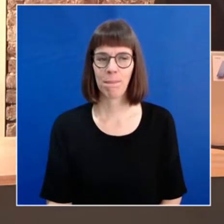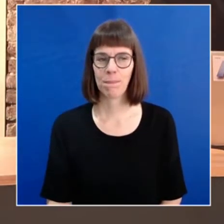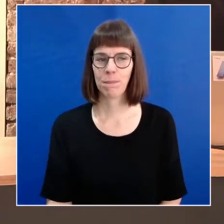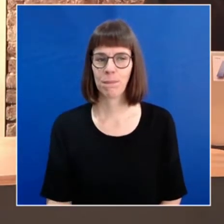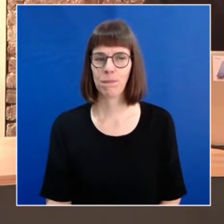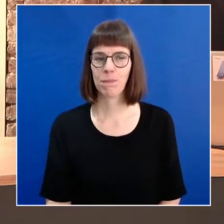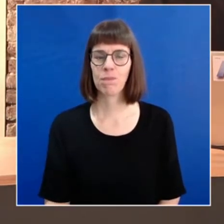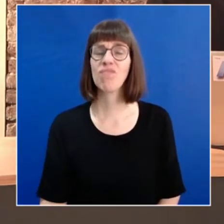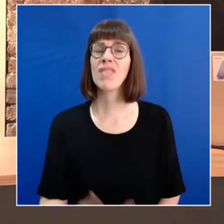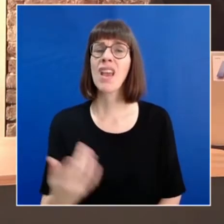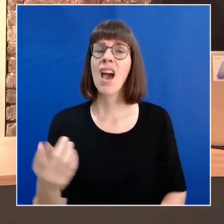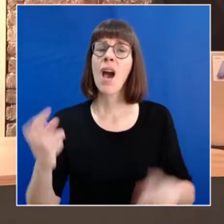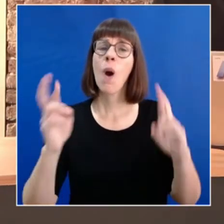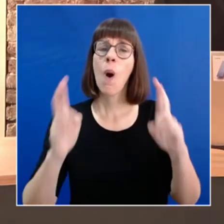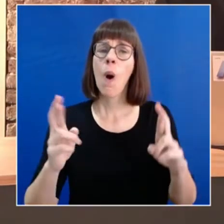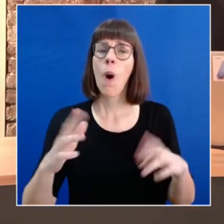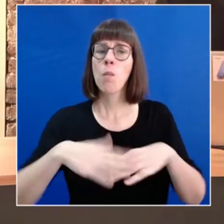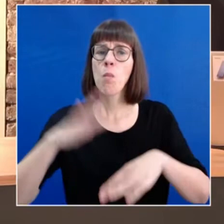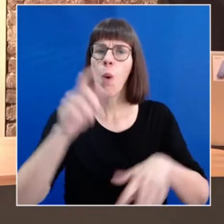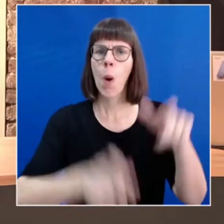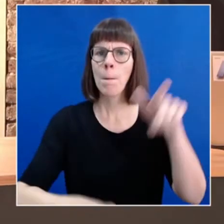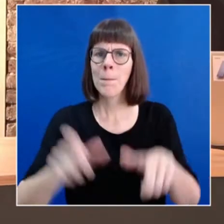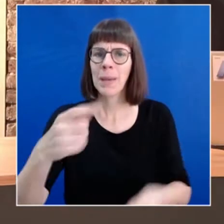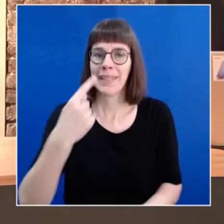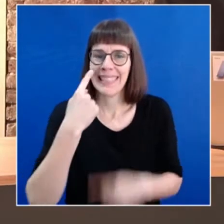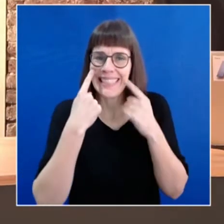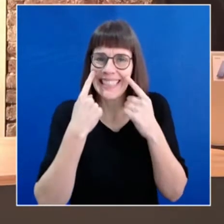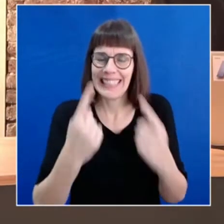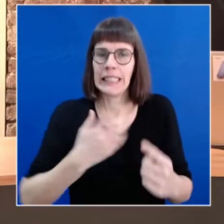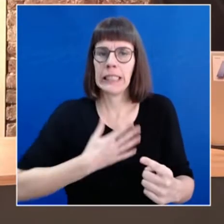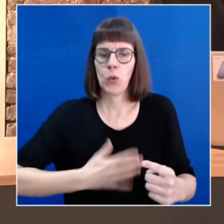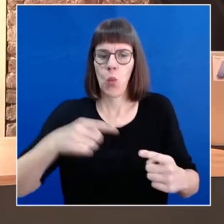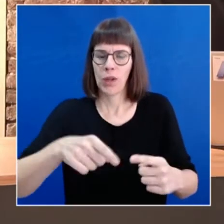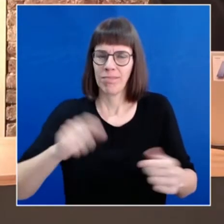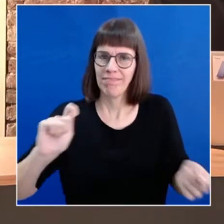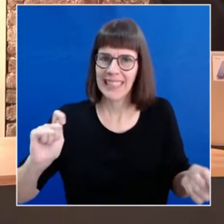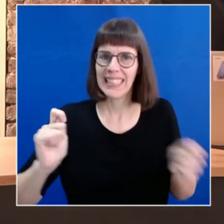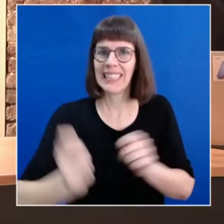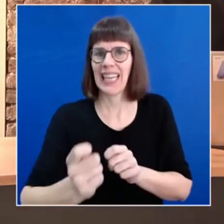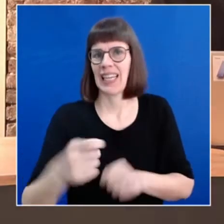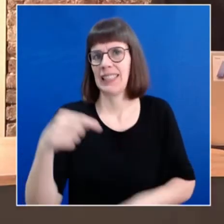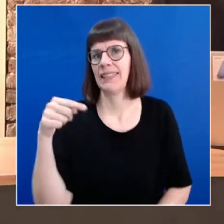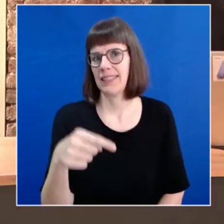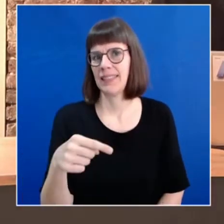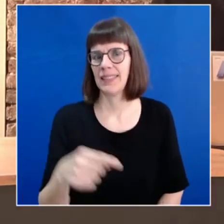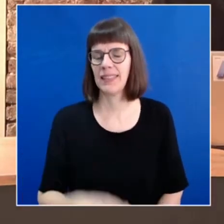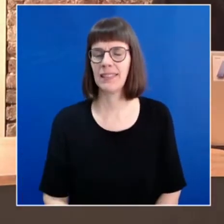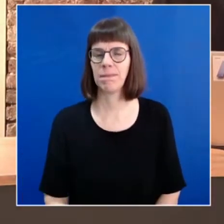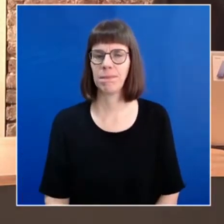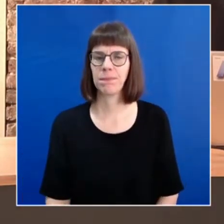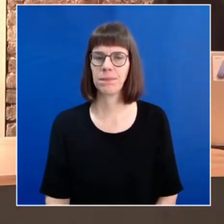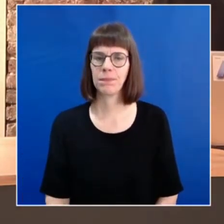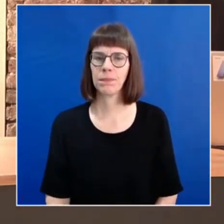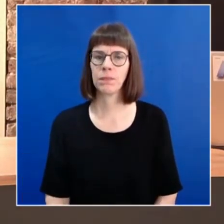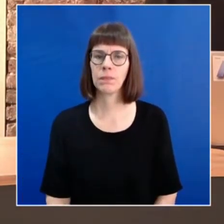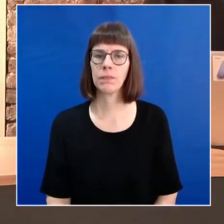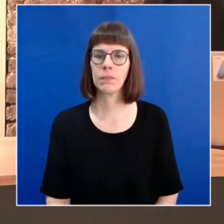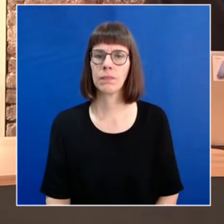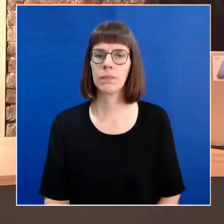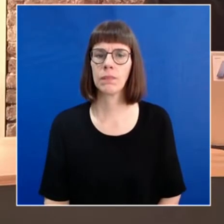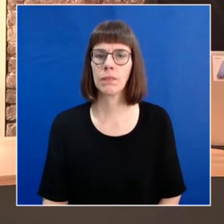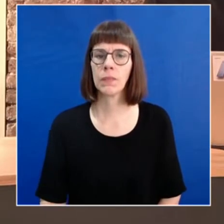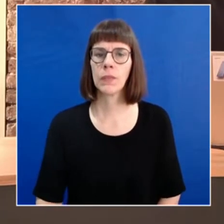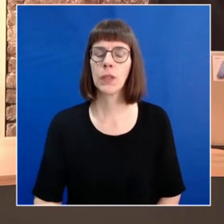see that and will work around that to change that. Even you can say that life is based on the